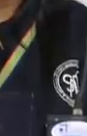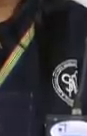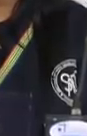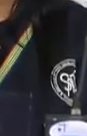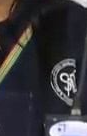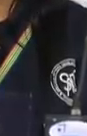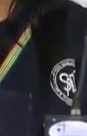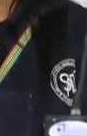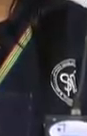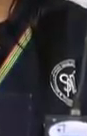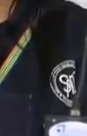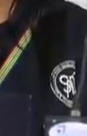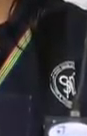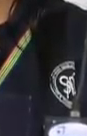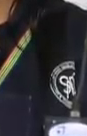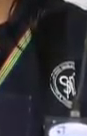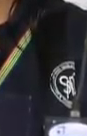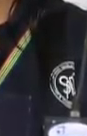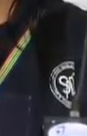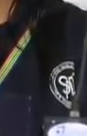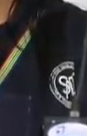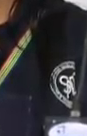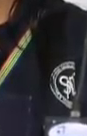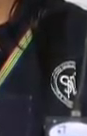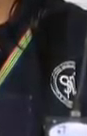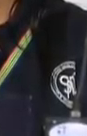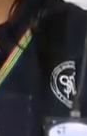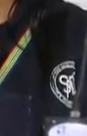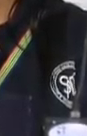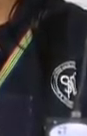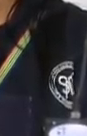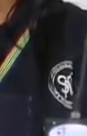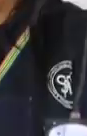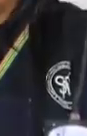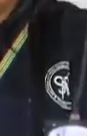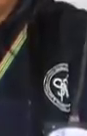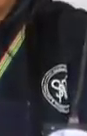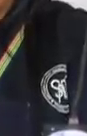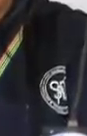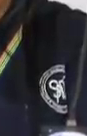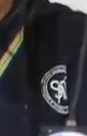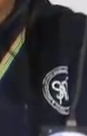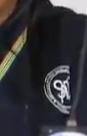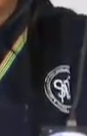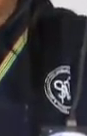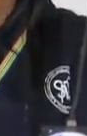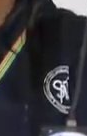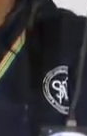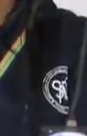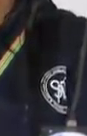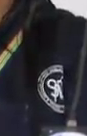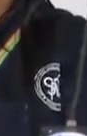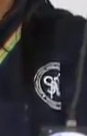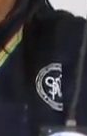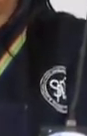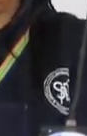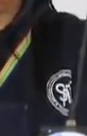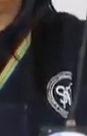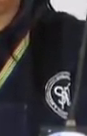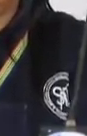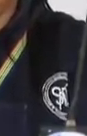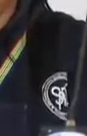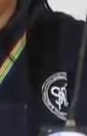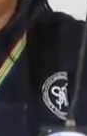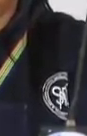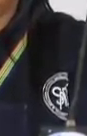Court case or not case or no court case, because we are different people. Those who